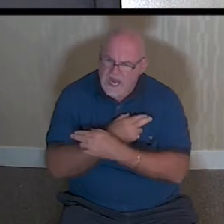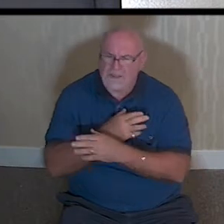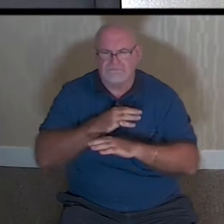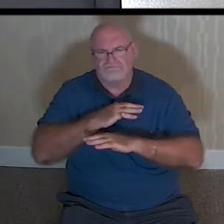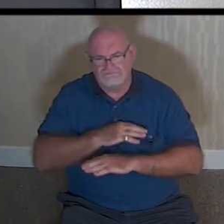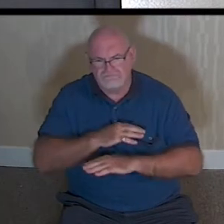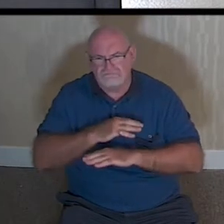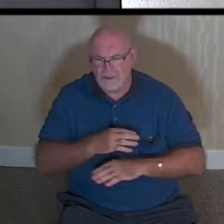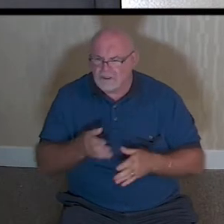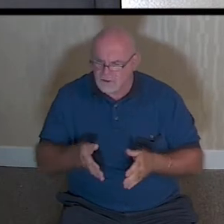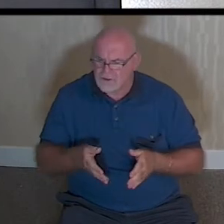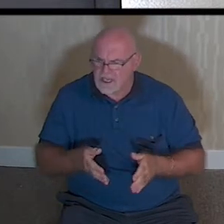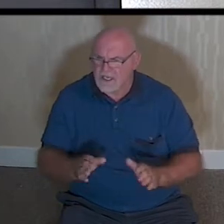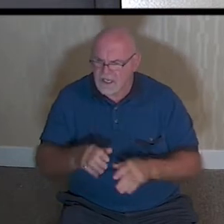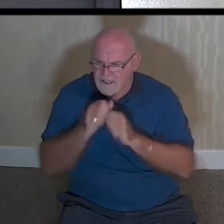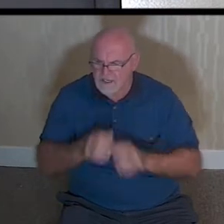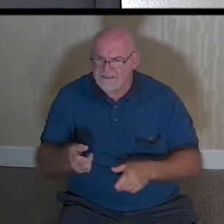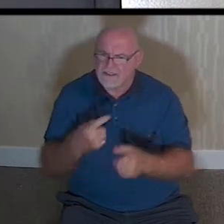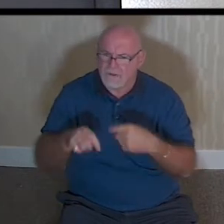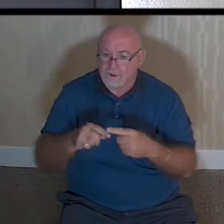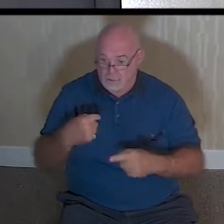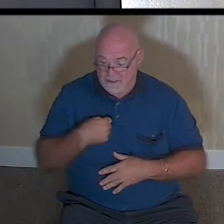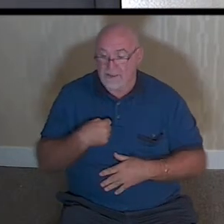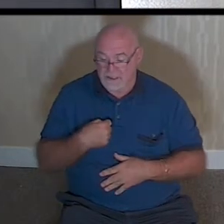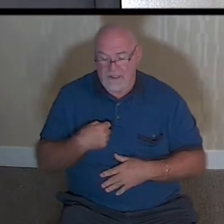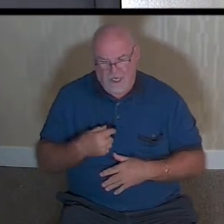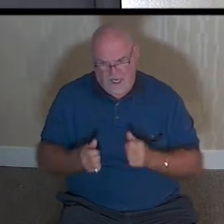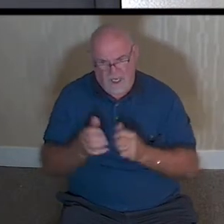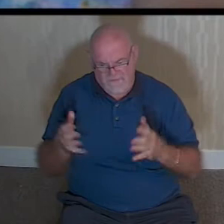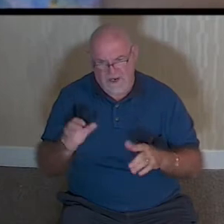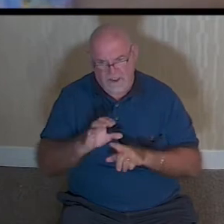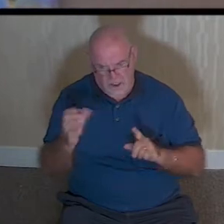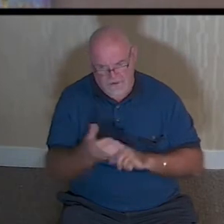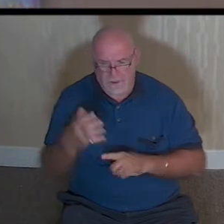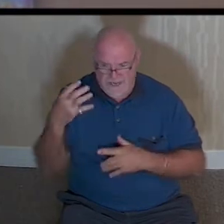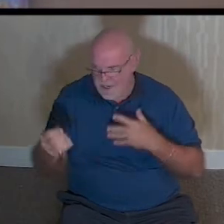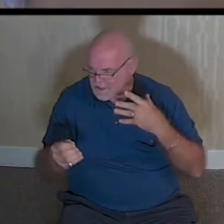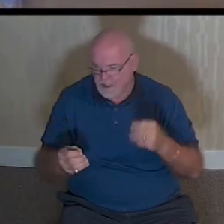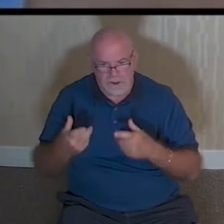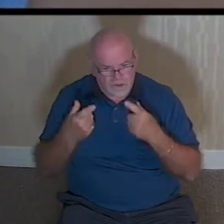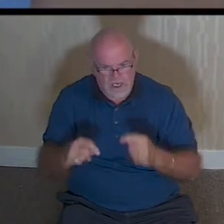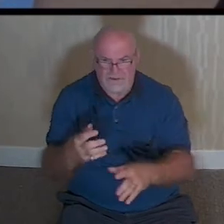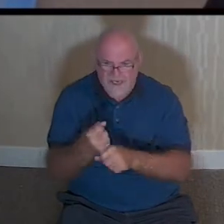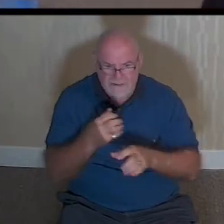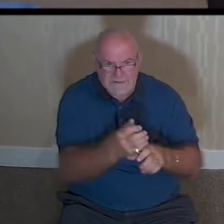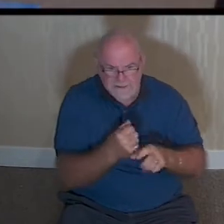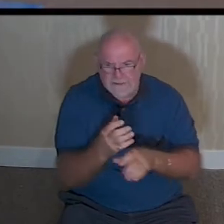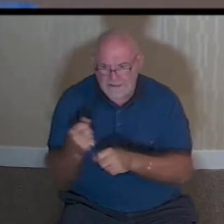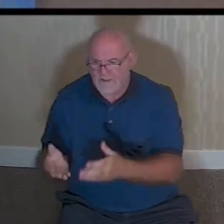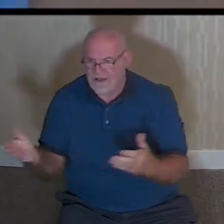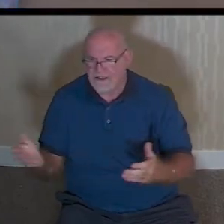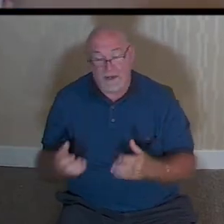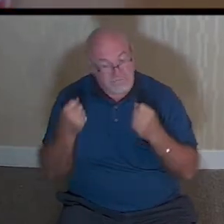to come to me. You know, so much of our culture is about going out and getting things. And many